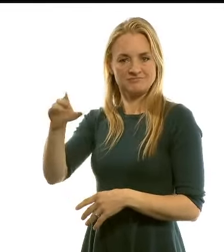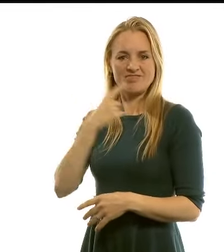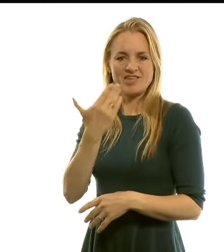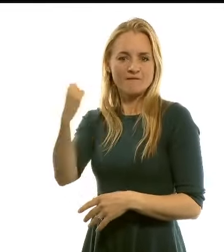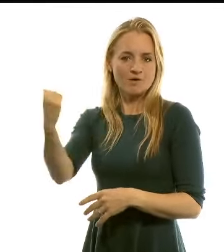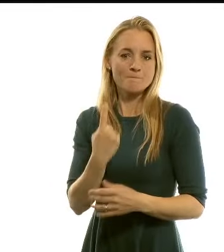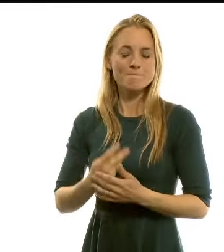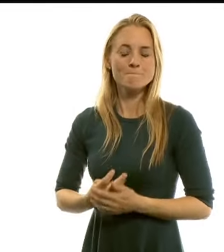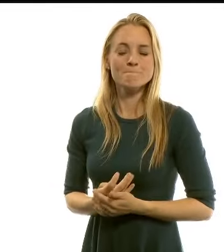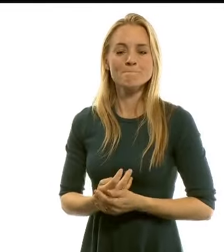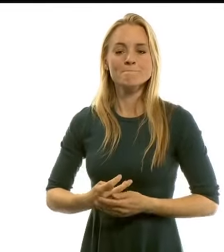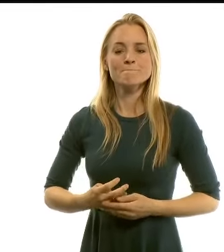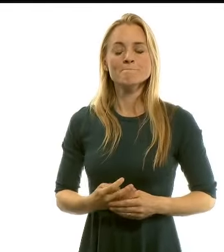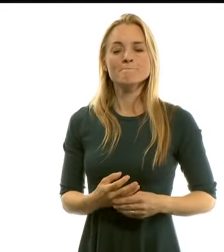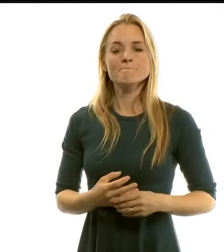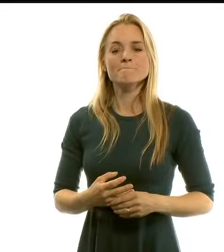way.